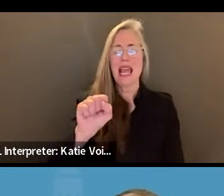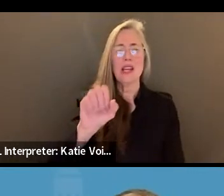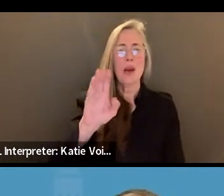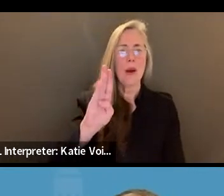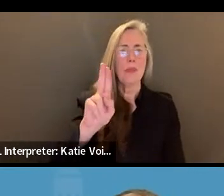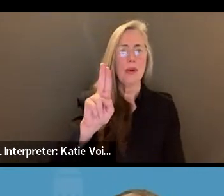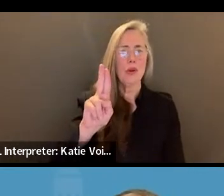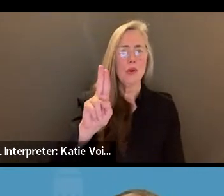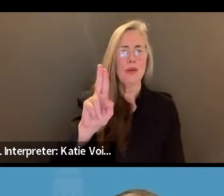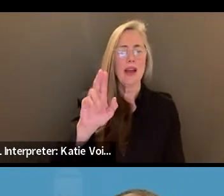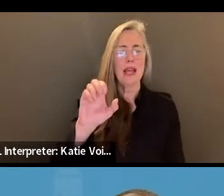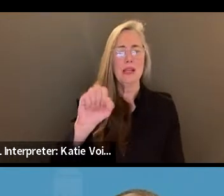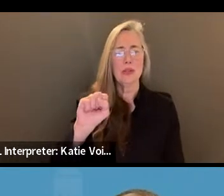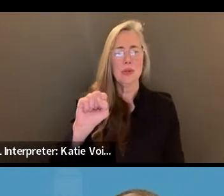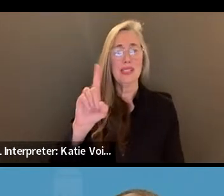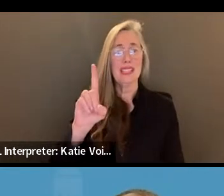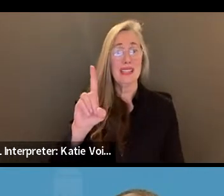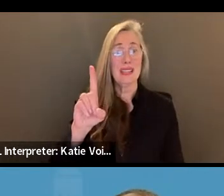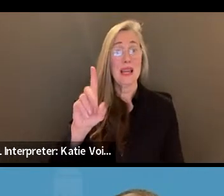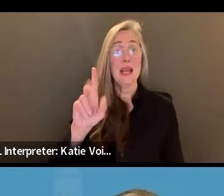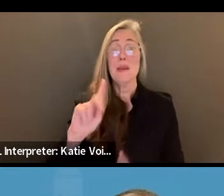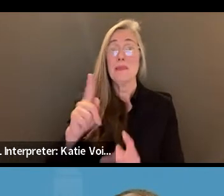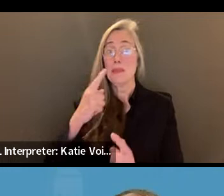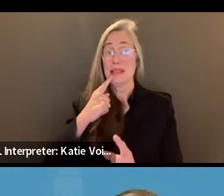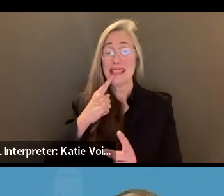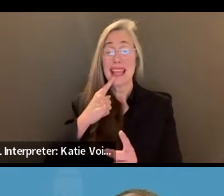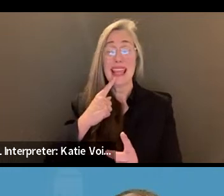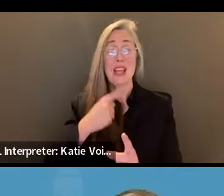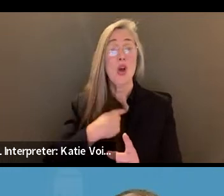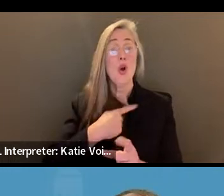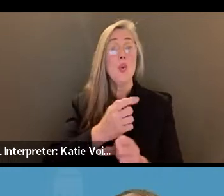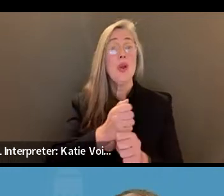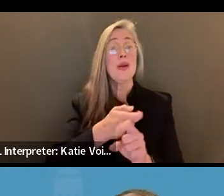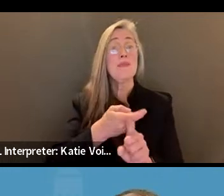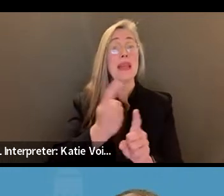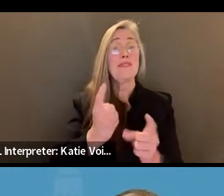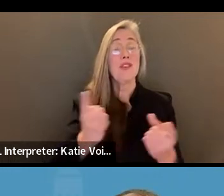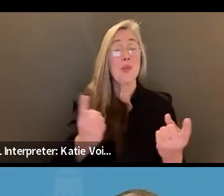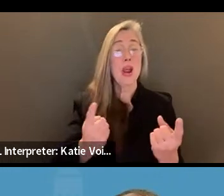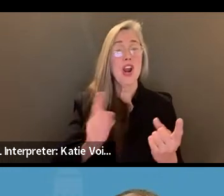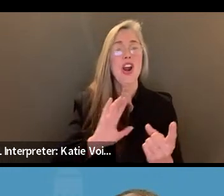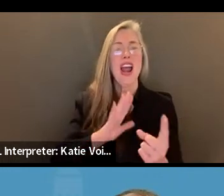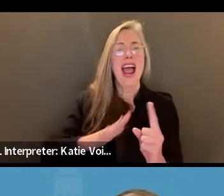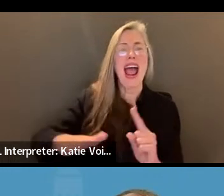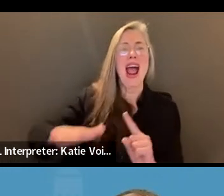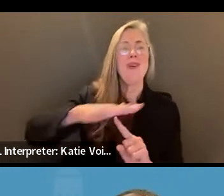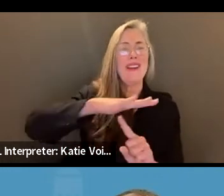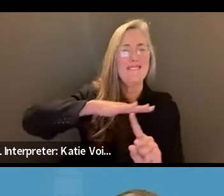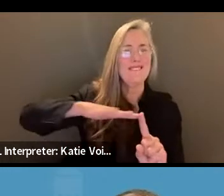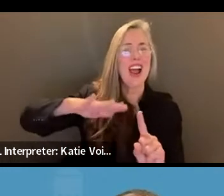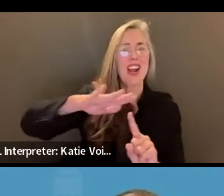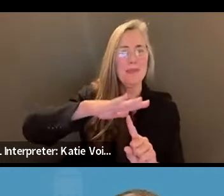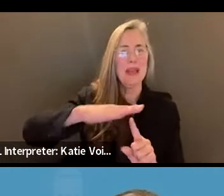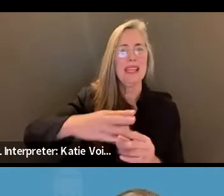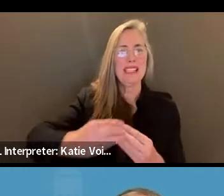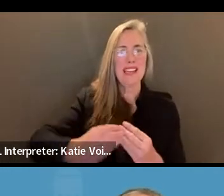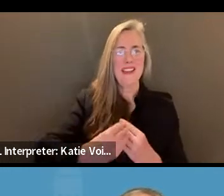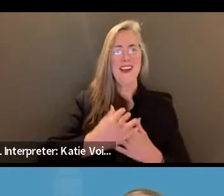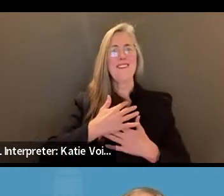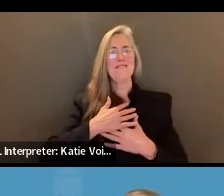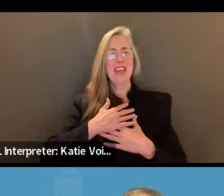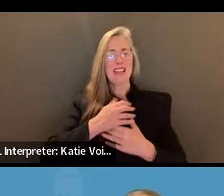are products of our environment. Well, I think we have this opportunity with this work to create the